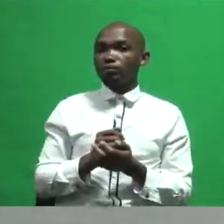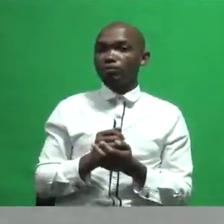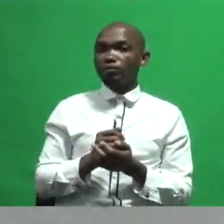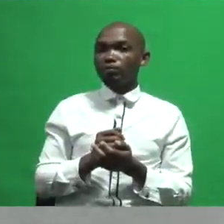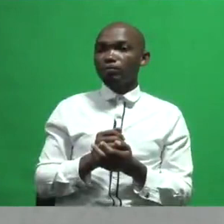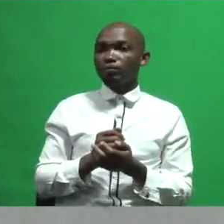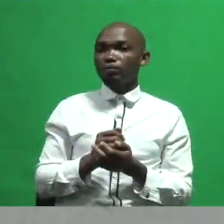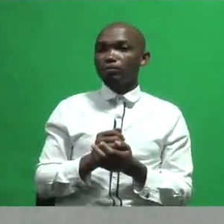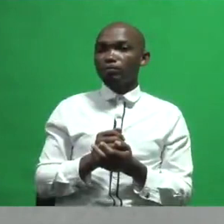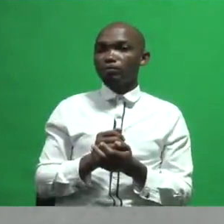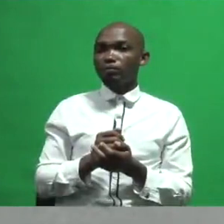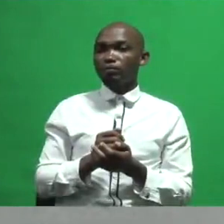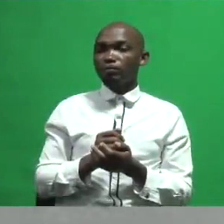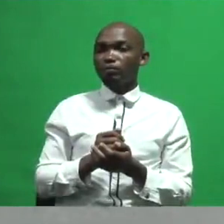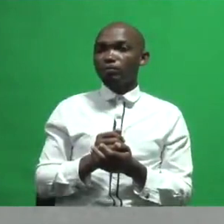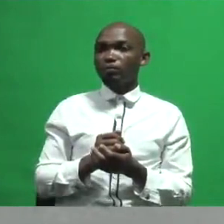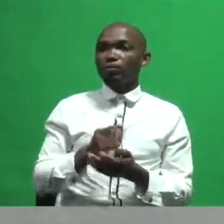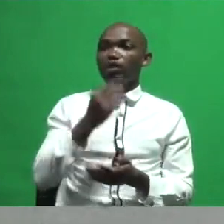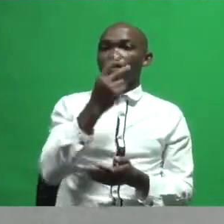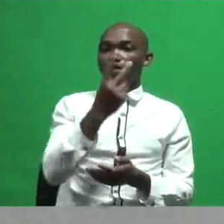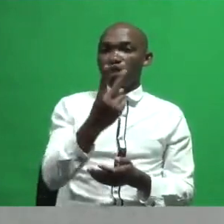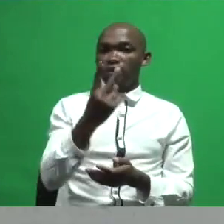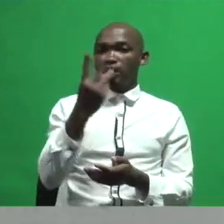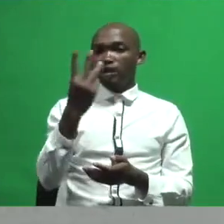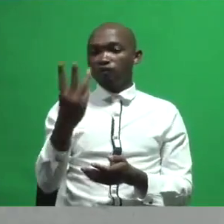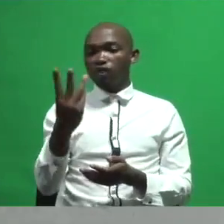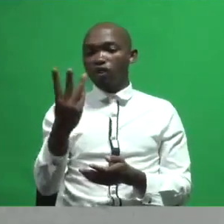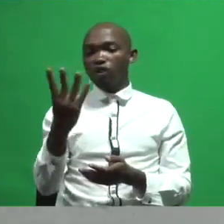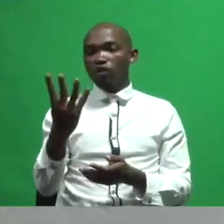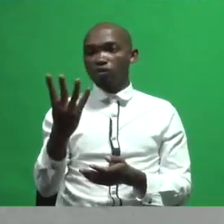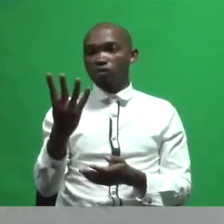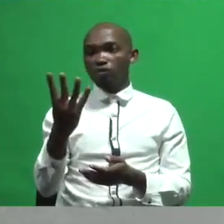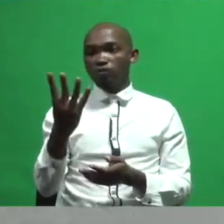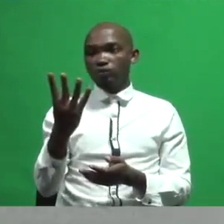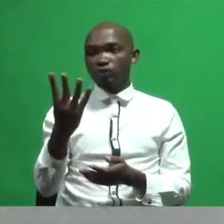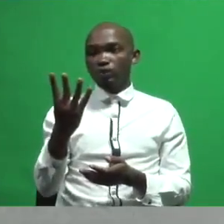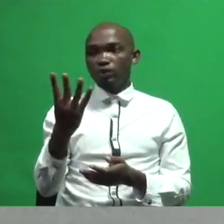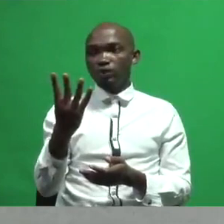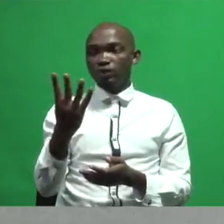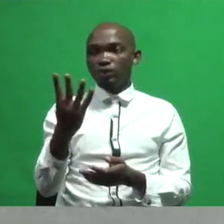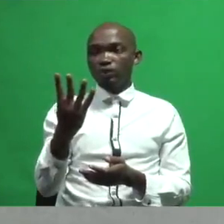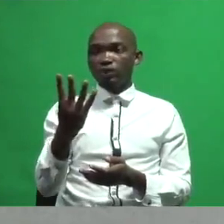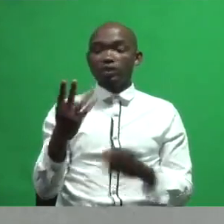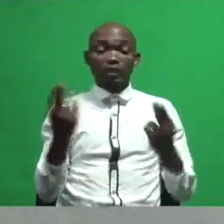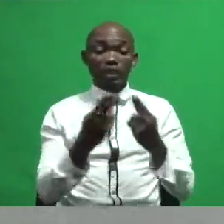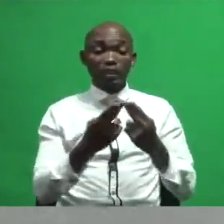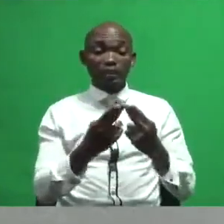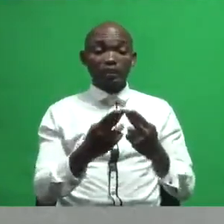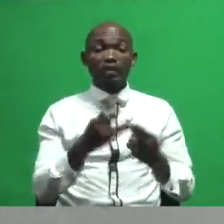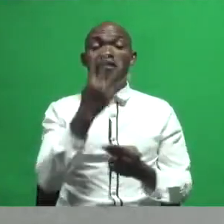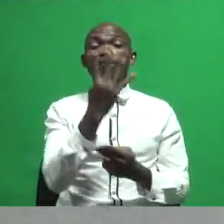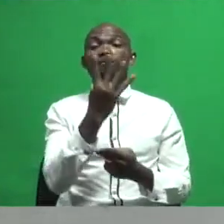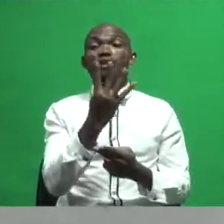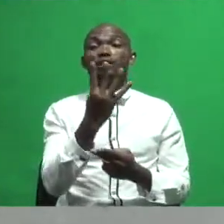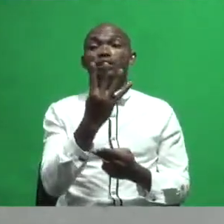many carbons? Let us count together, my dear students. 1, 2, 3, 4. Still, we have